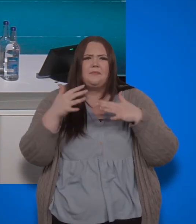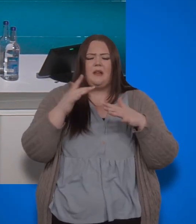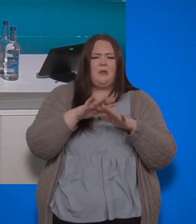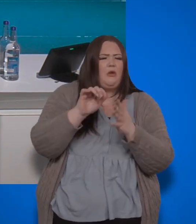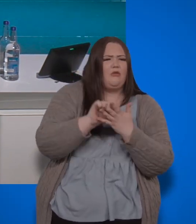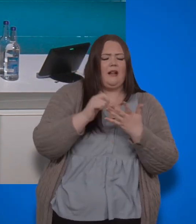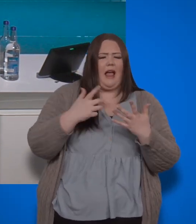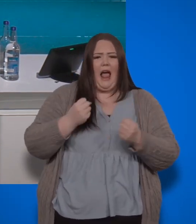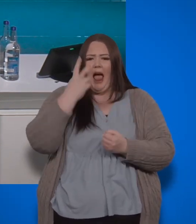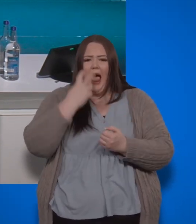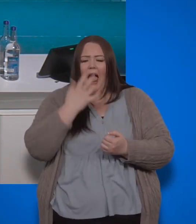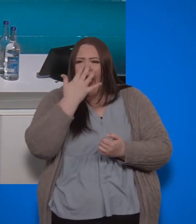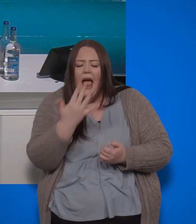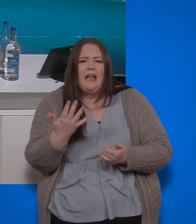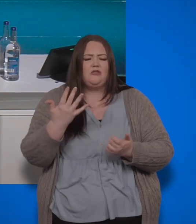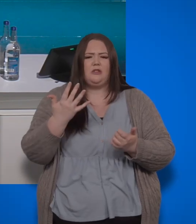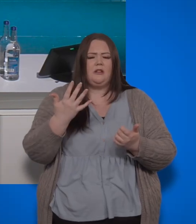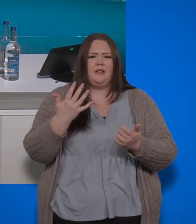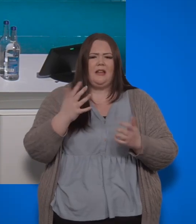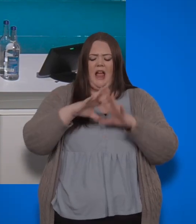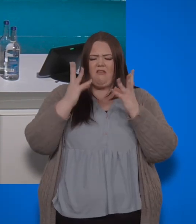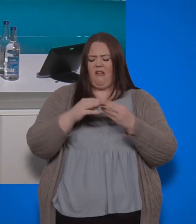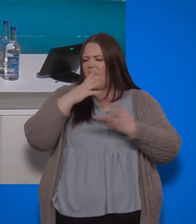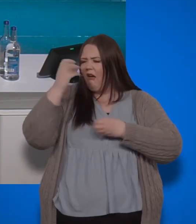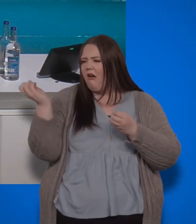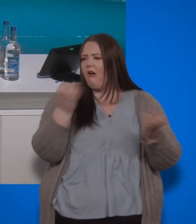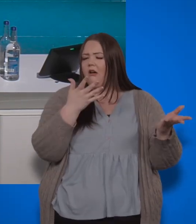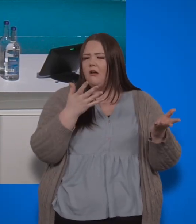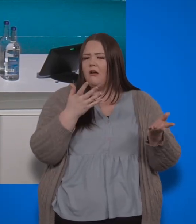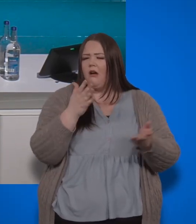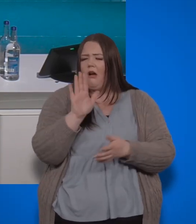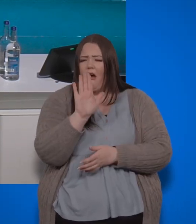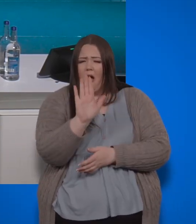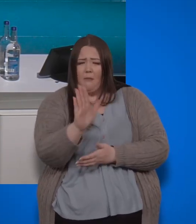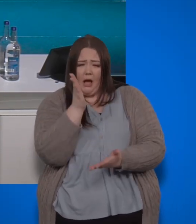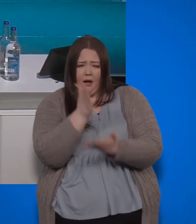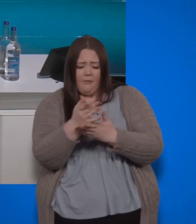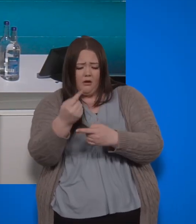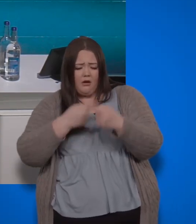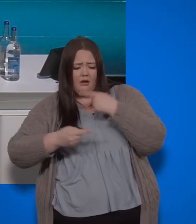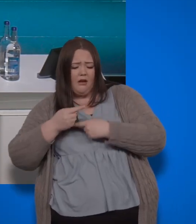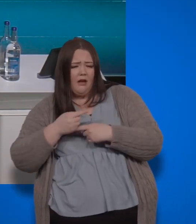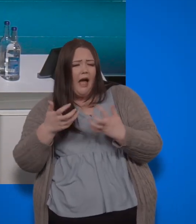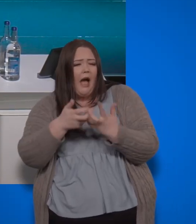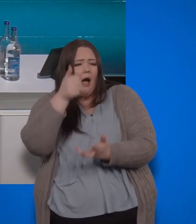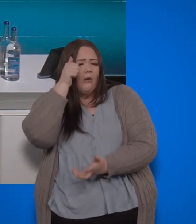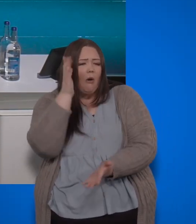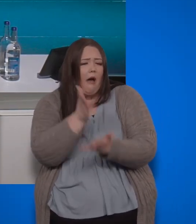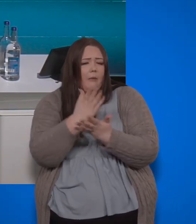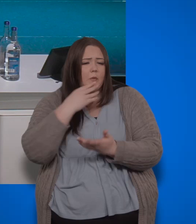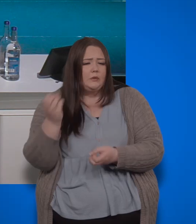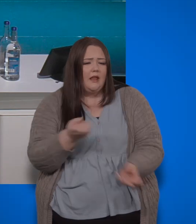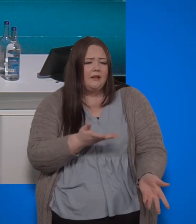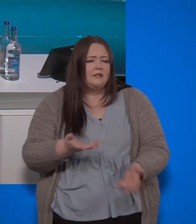distorting. Our muscles, our age, everything's useless. And then you say, well, hang on a minute. How do you know it's useless? Oh, well,